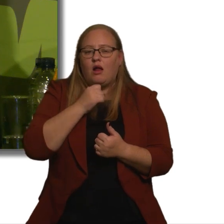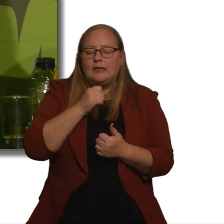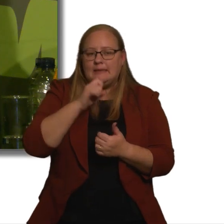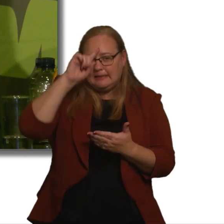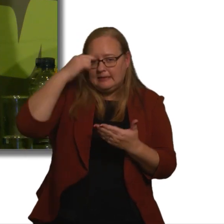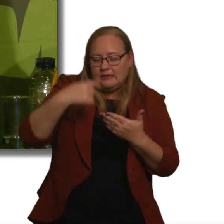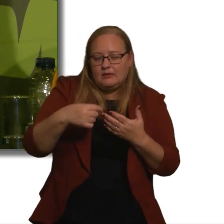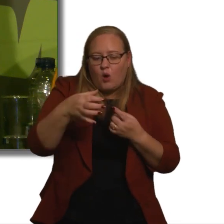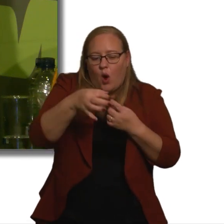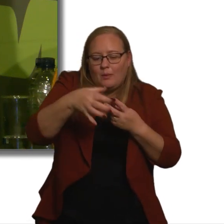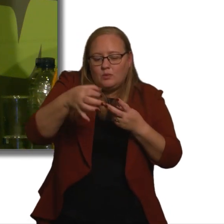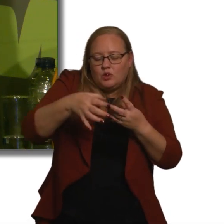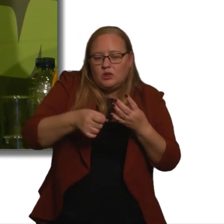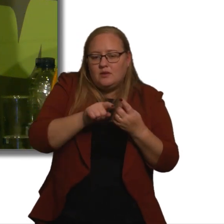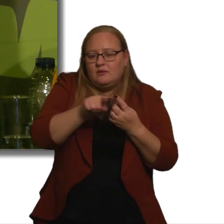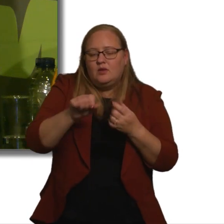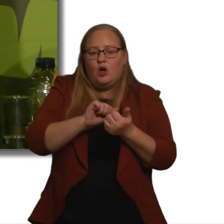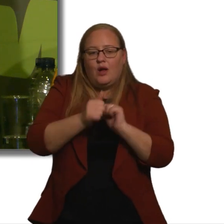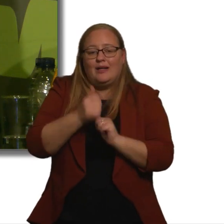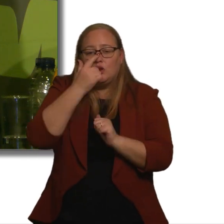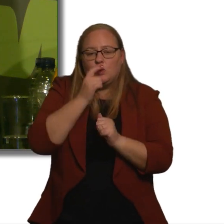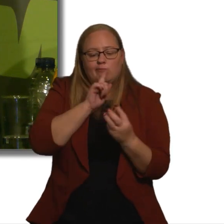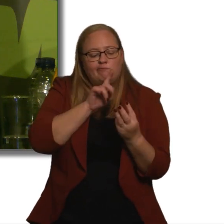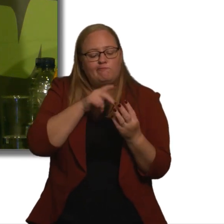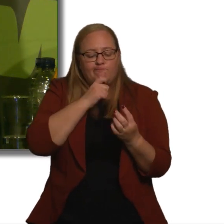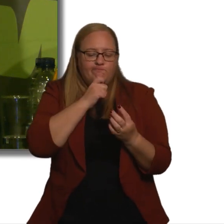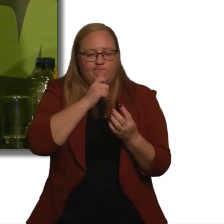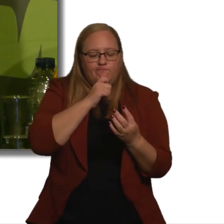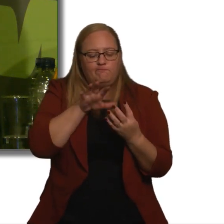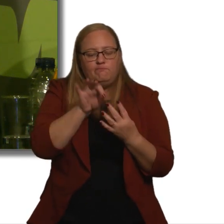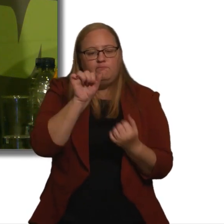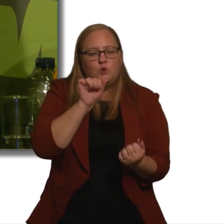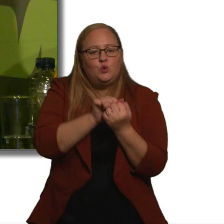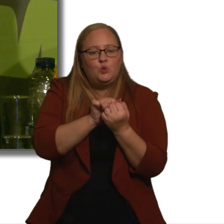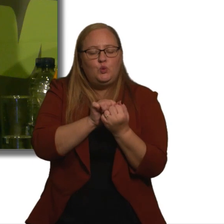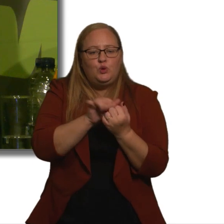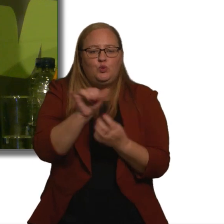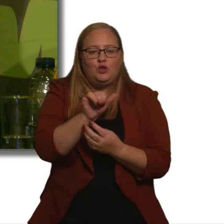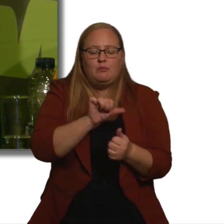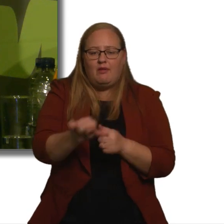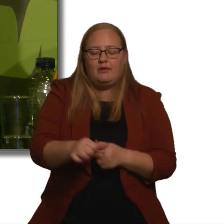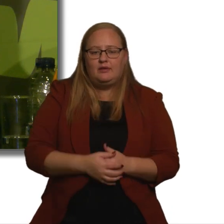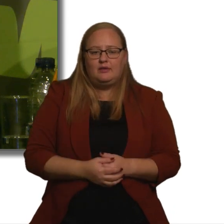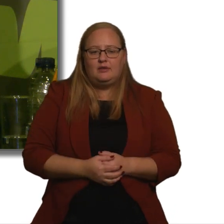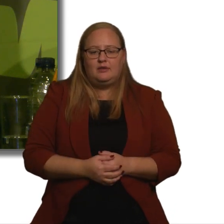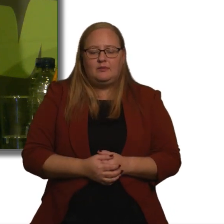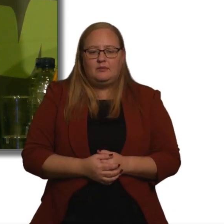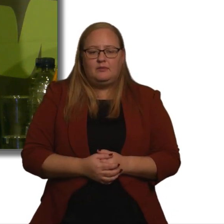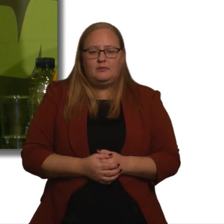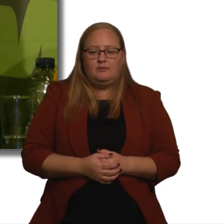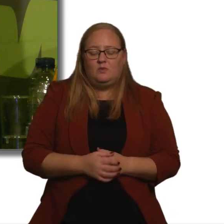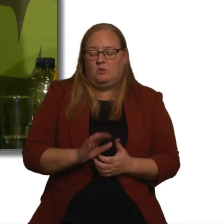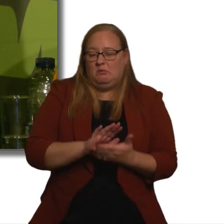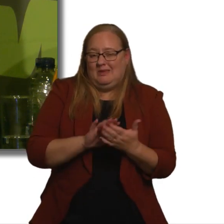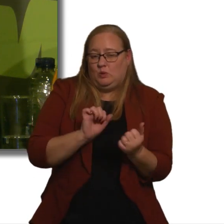we could make available to colleagues where they'd actually be able to choose the one that's actually going to be most important for them. But we